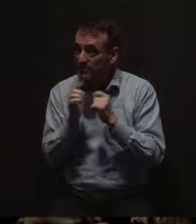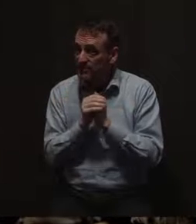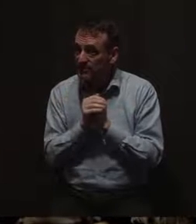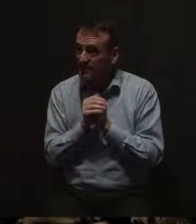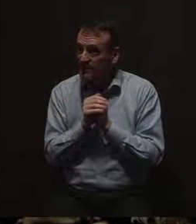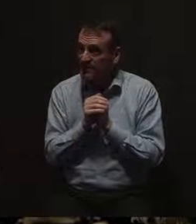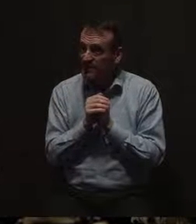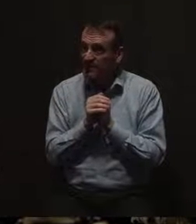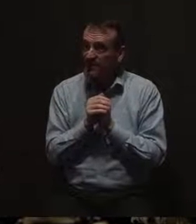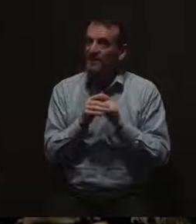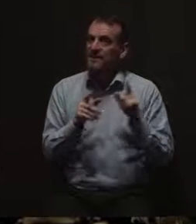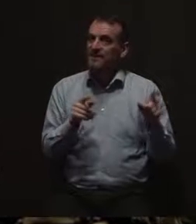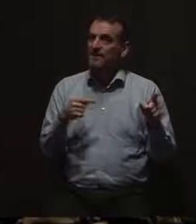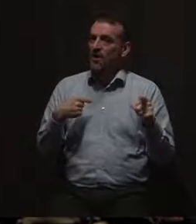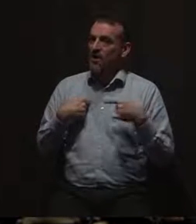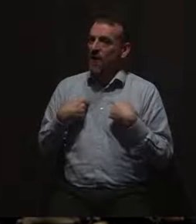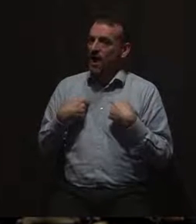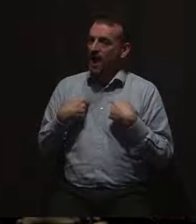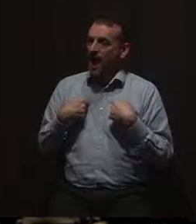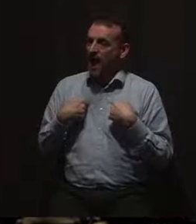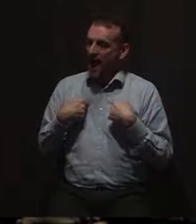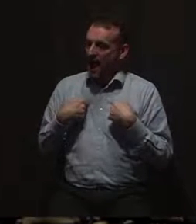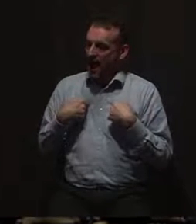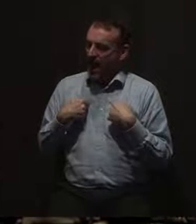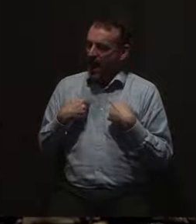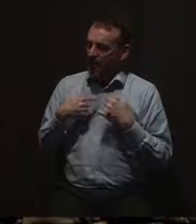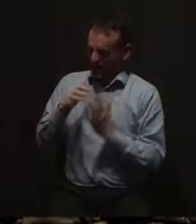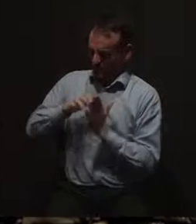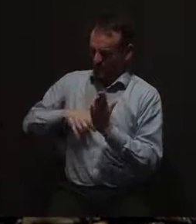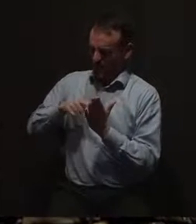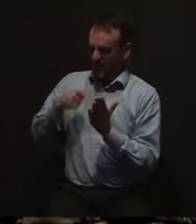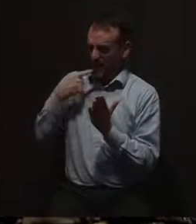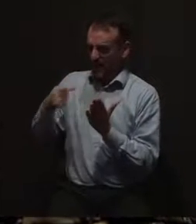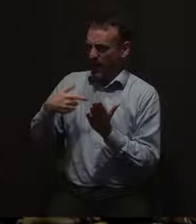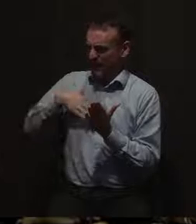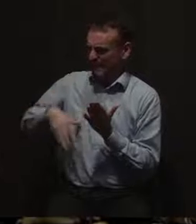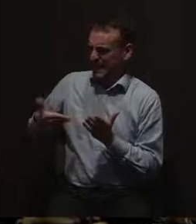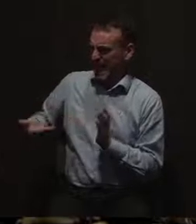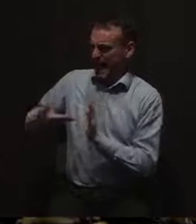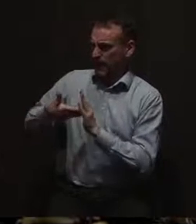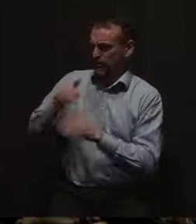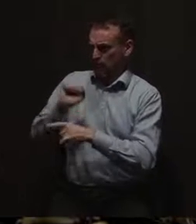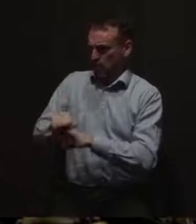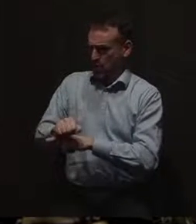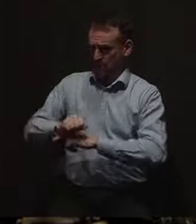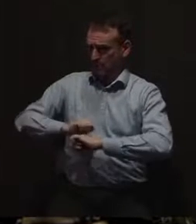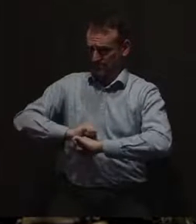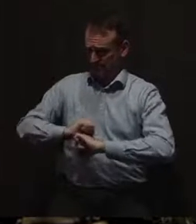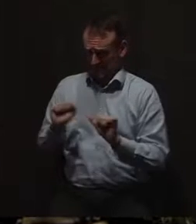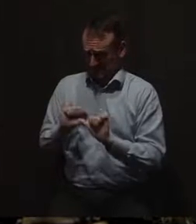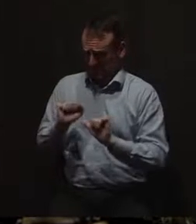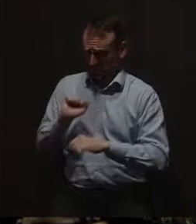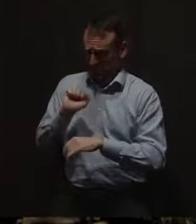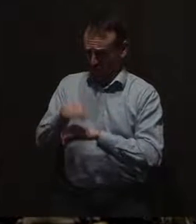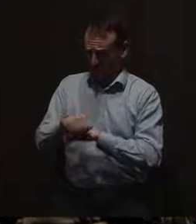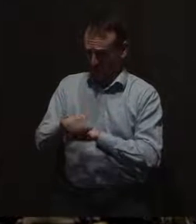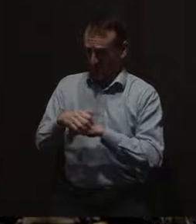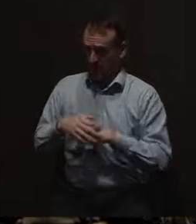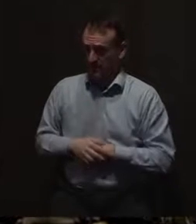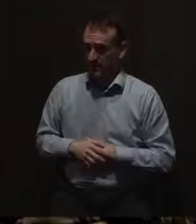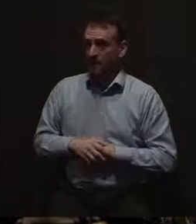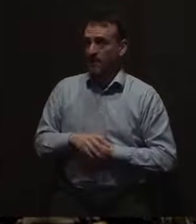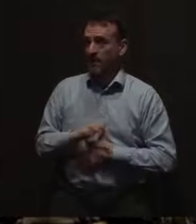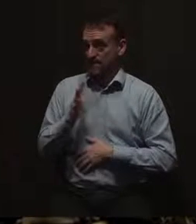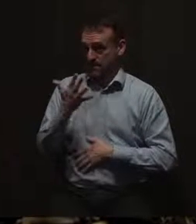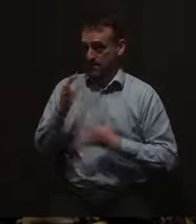fart joke here because I haven't got a solution. Anyway, we've got to deal with that. Let's move to my fifth